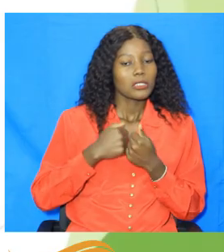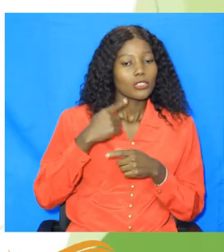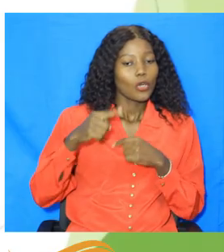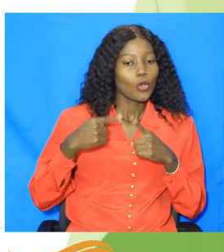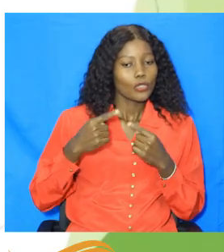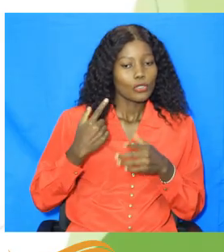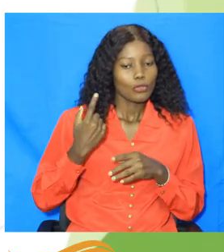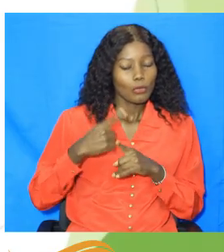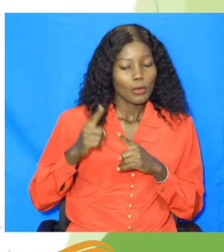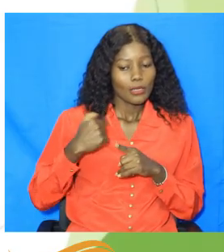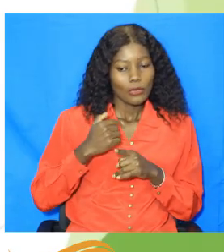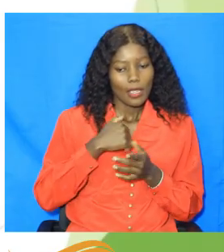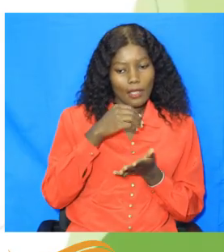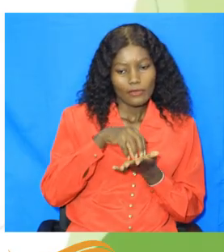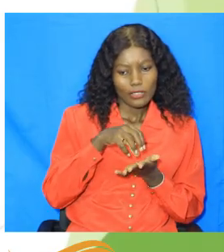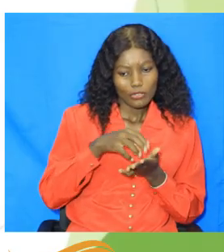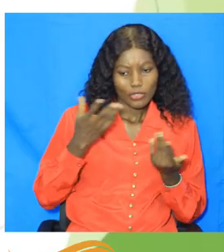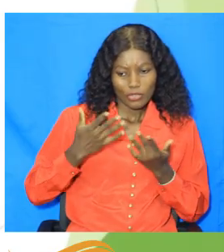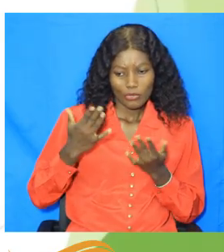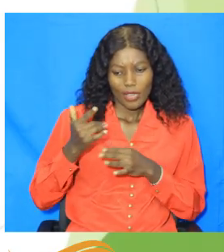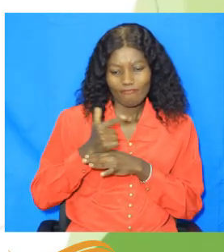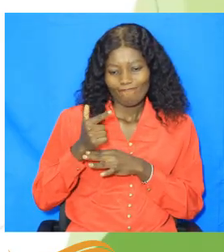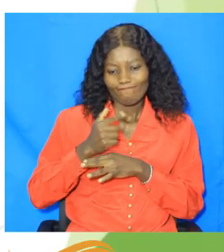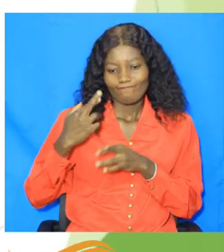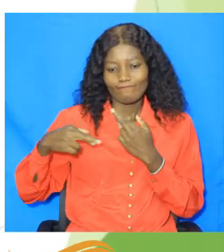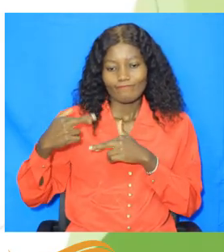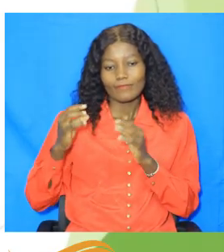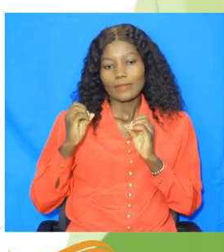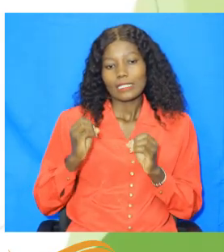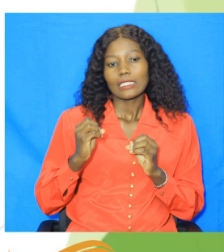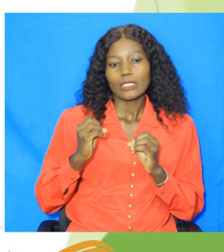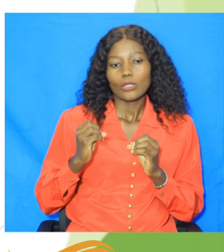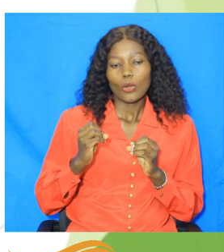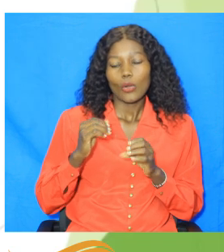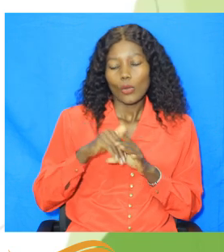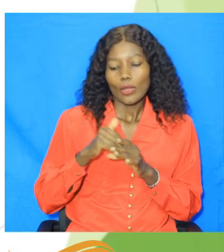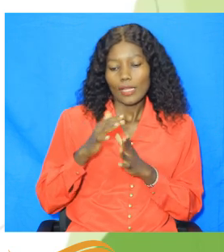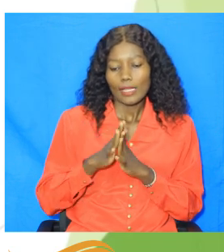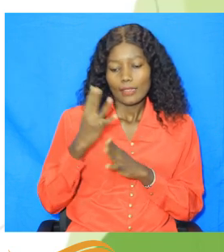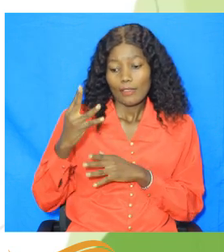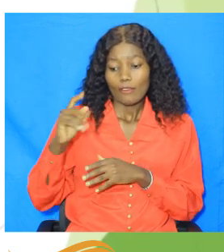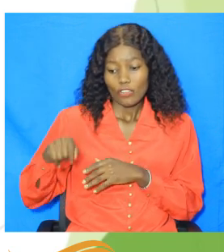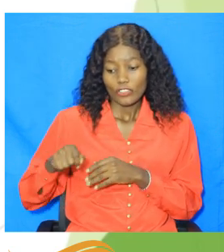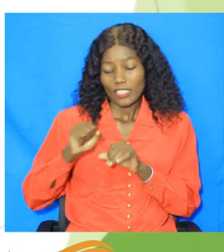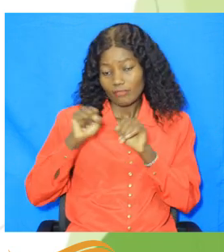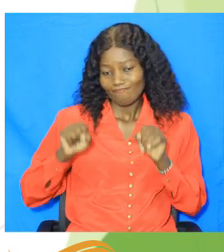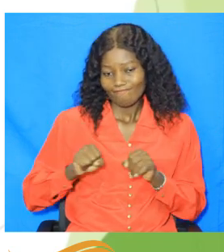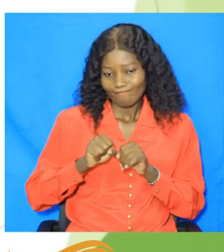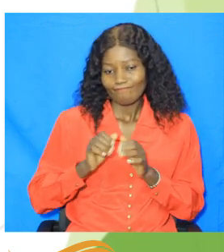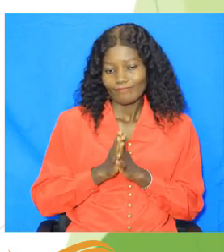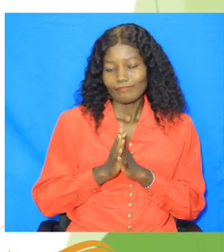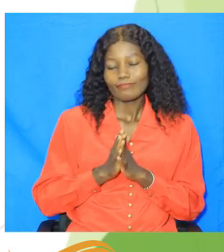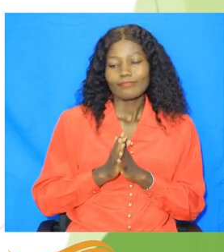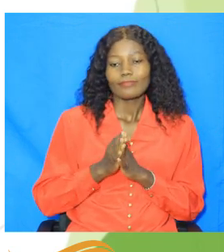situations whereby there is no video review, still in the 4-judge system. Yeah? There's no